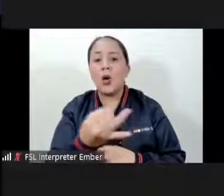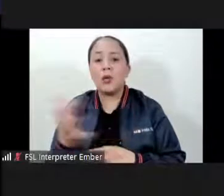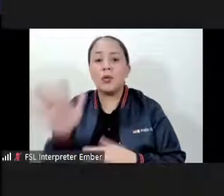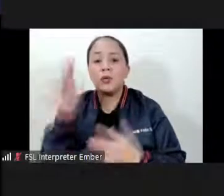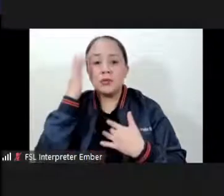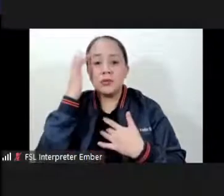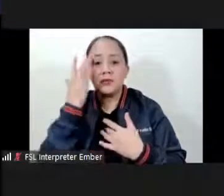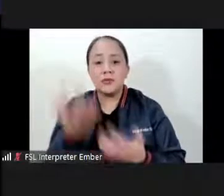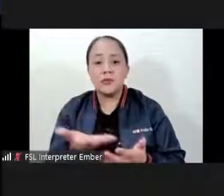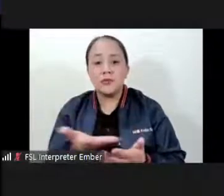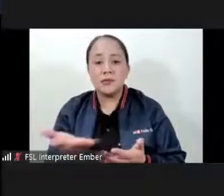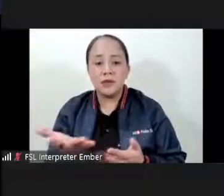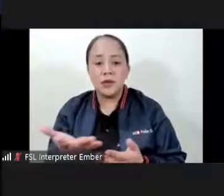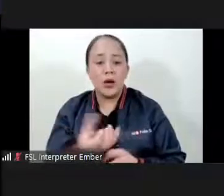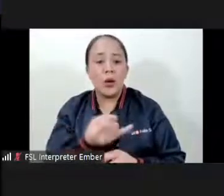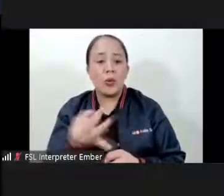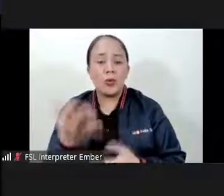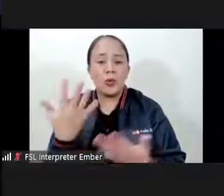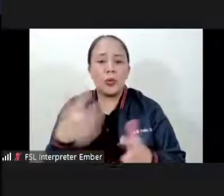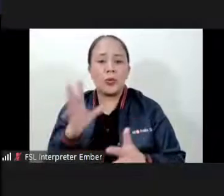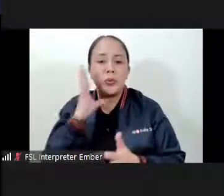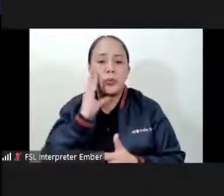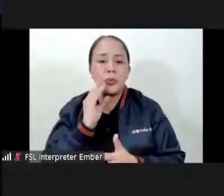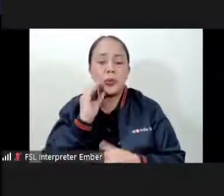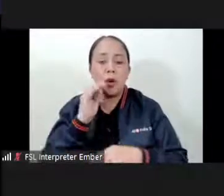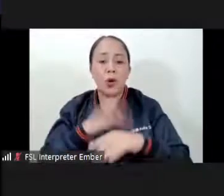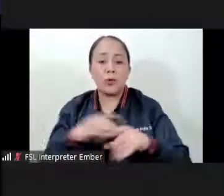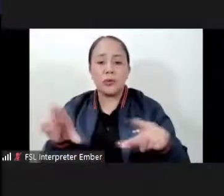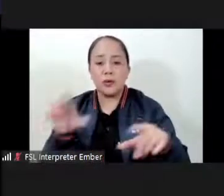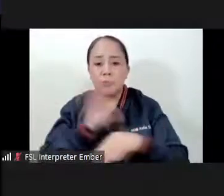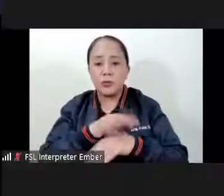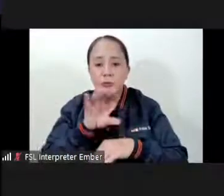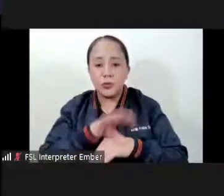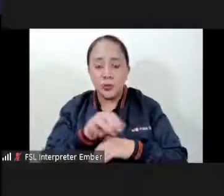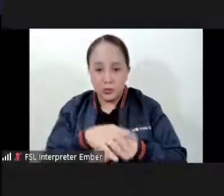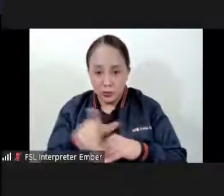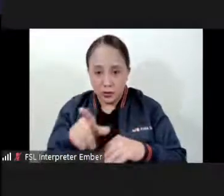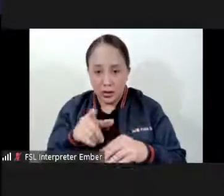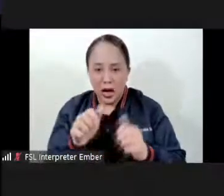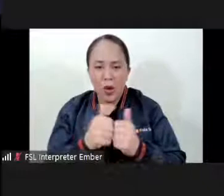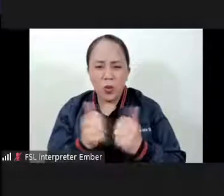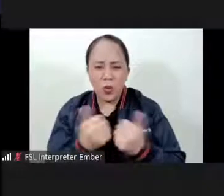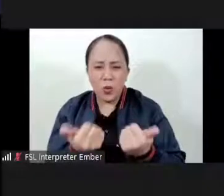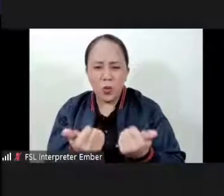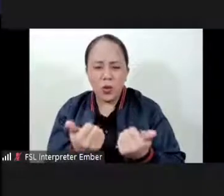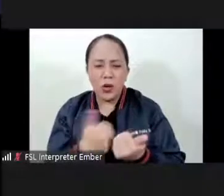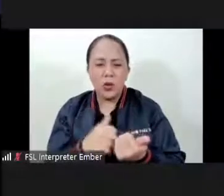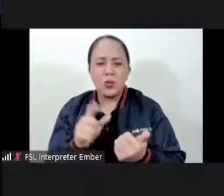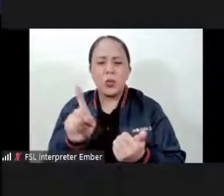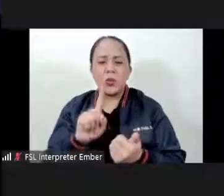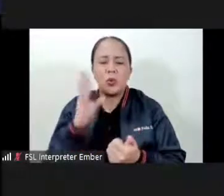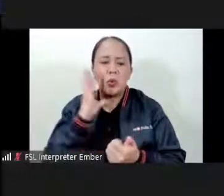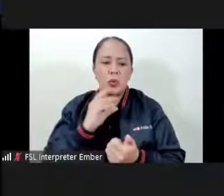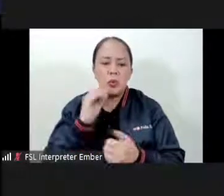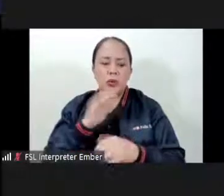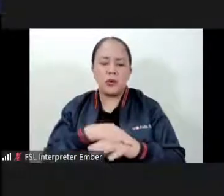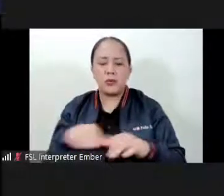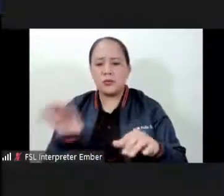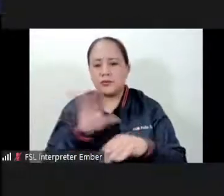sick? How many of you experienced telemedicine? How did you avail of it? And what were your experiences with